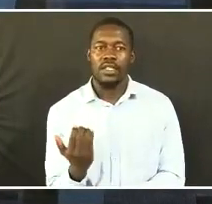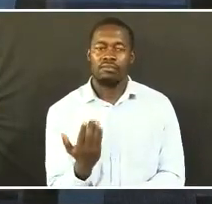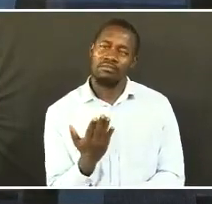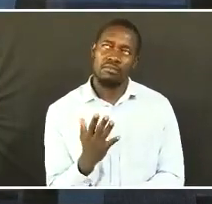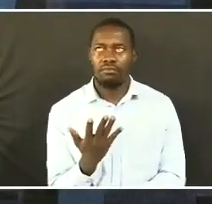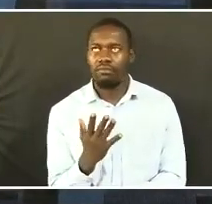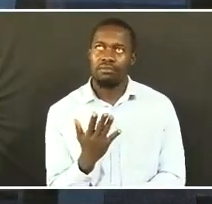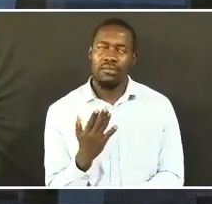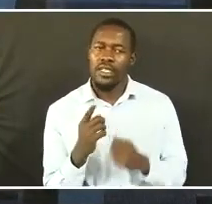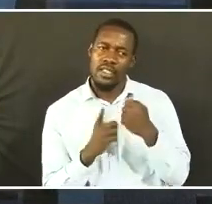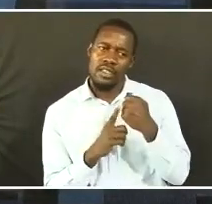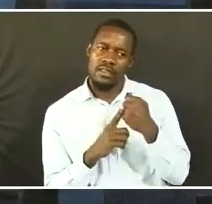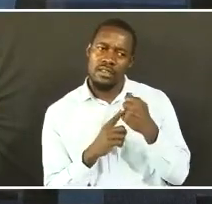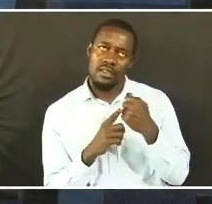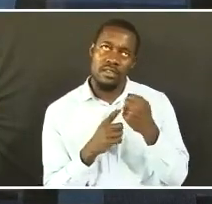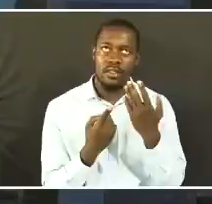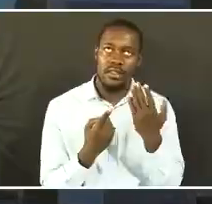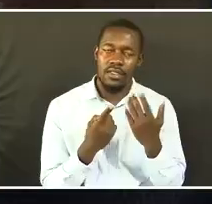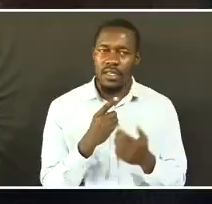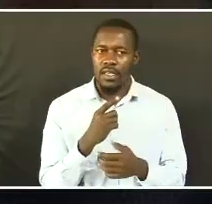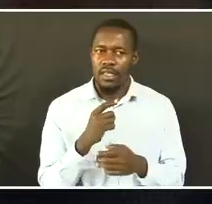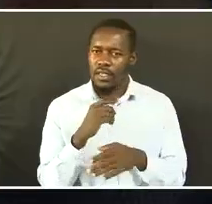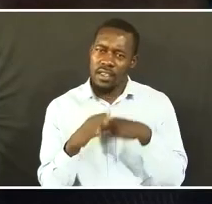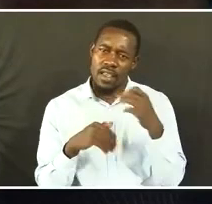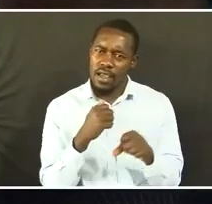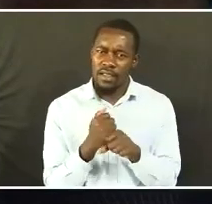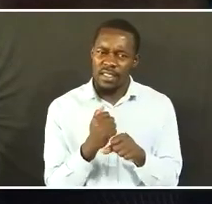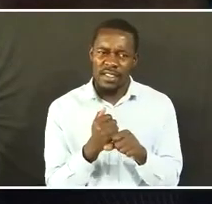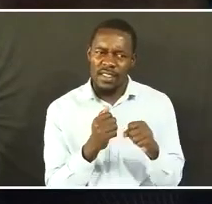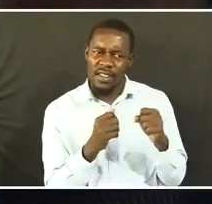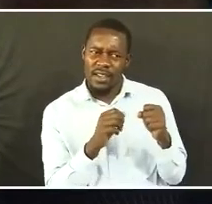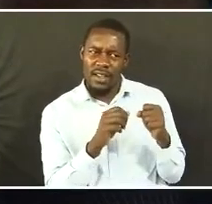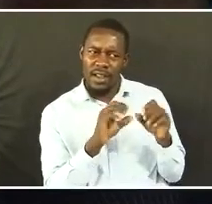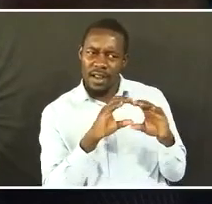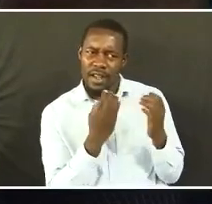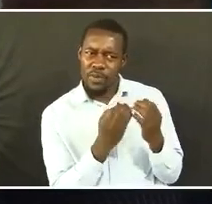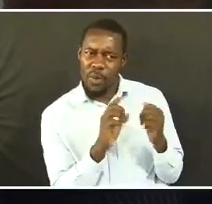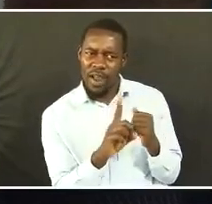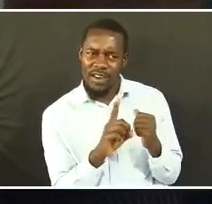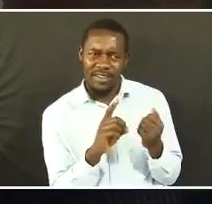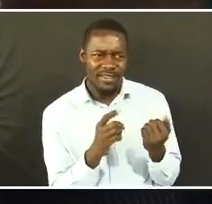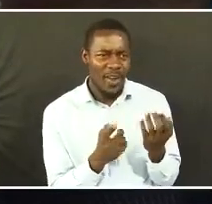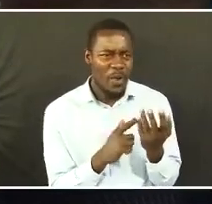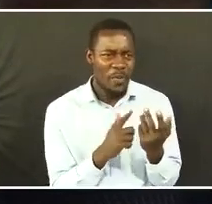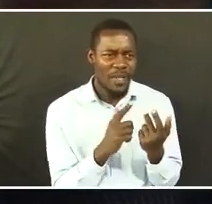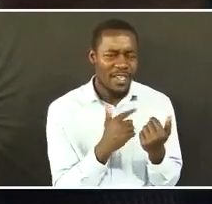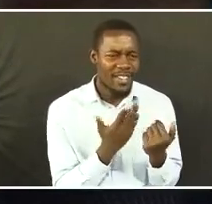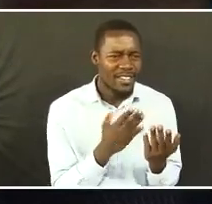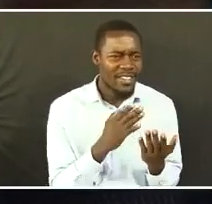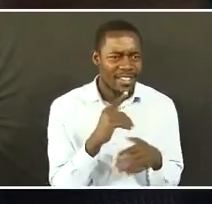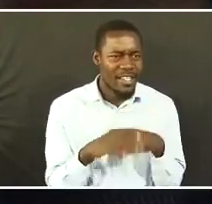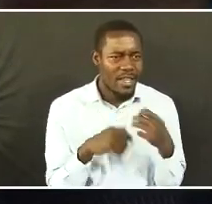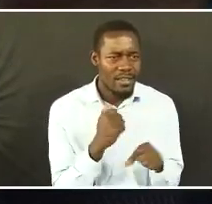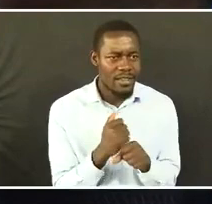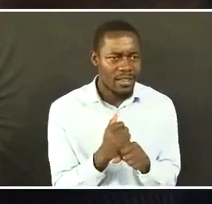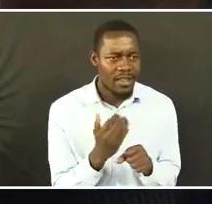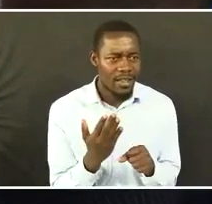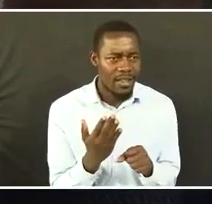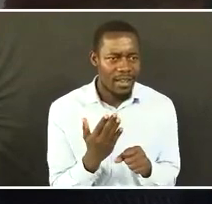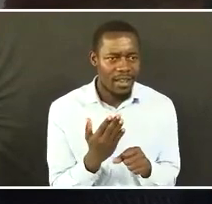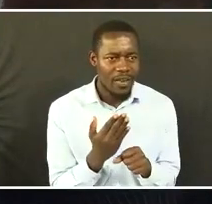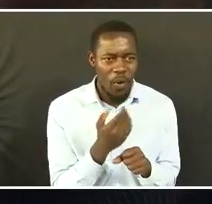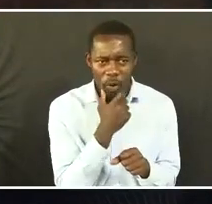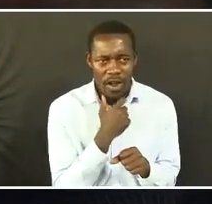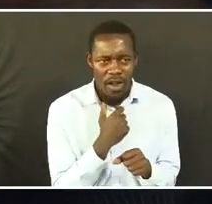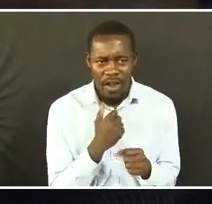Age six, maybe that's the age people begin class one. Right? But these days, you know, these guys are sharp. They even begin at three. But